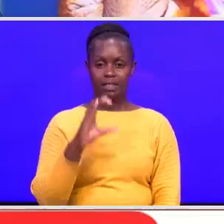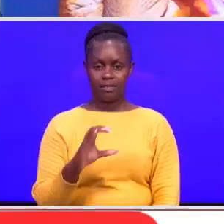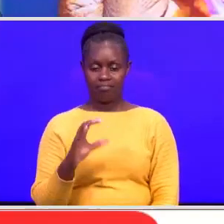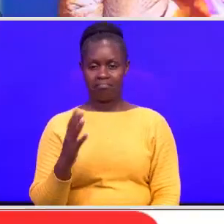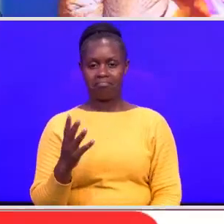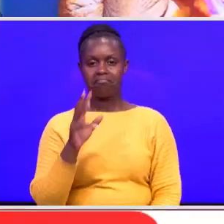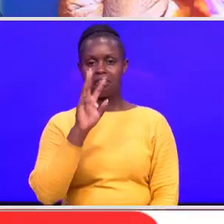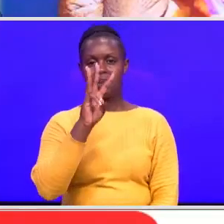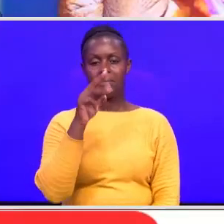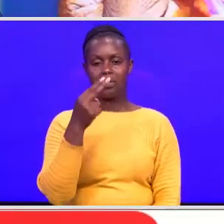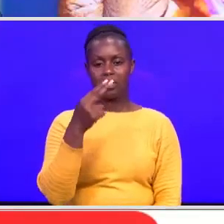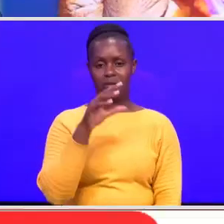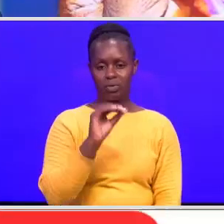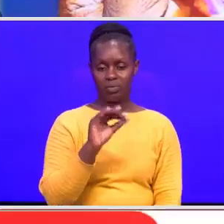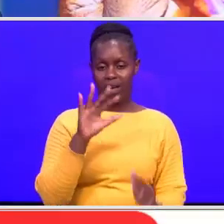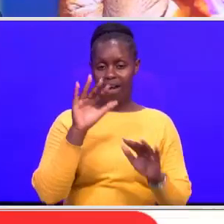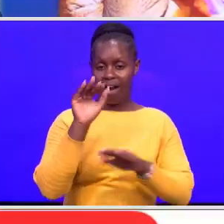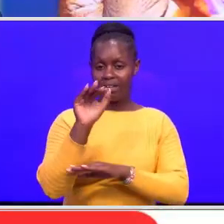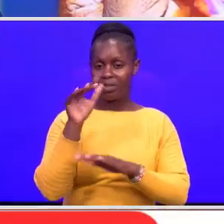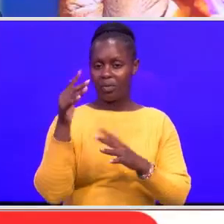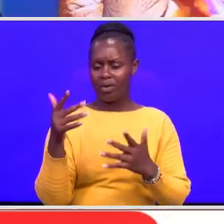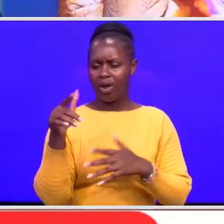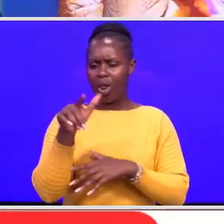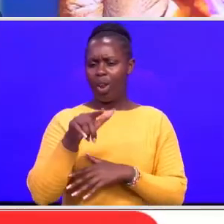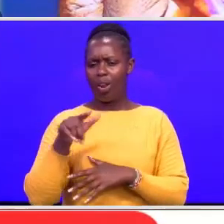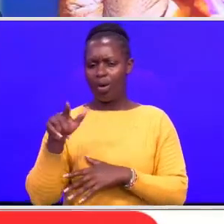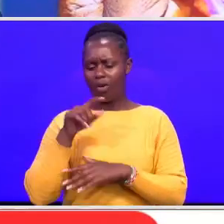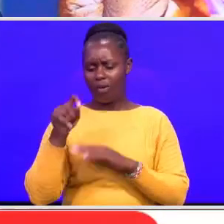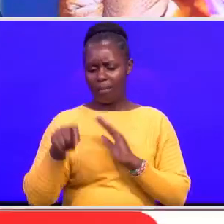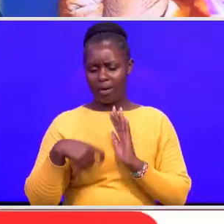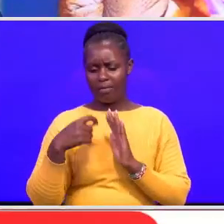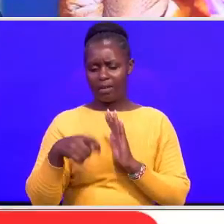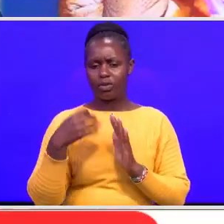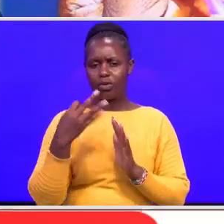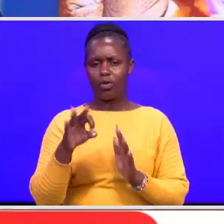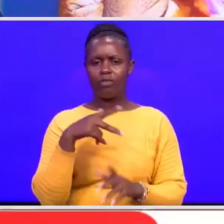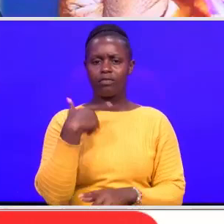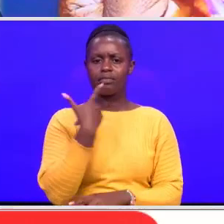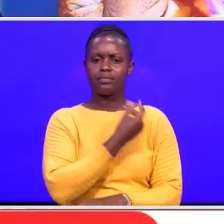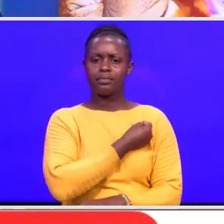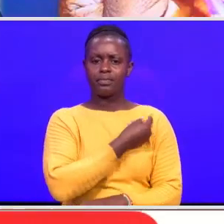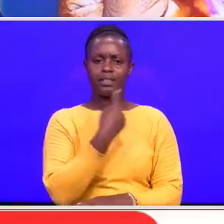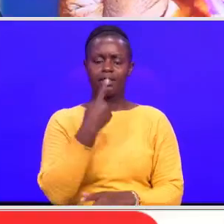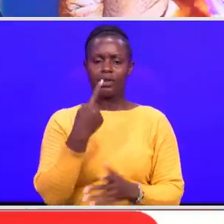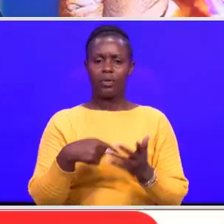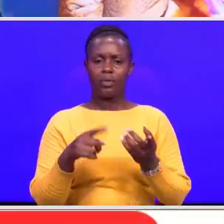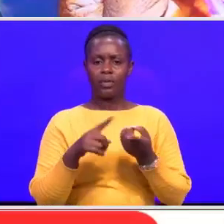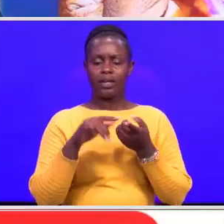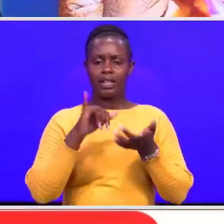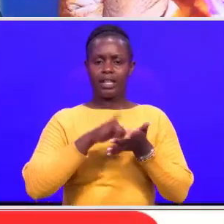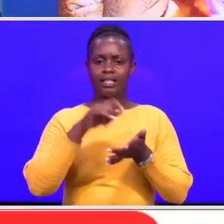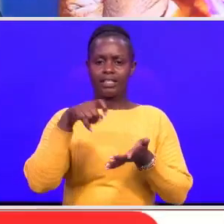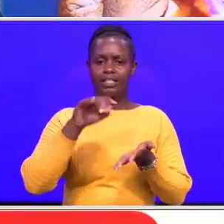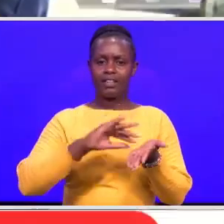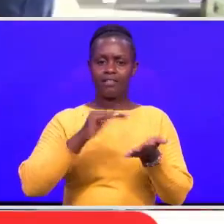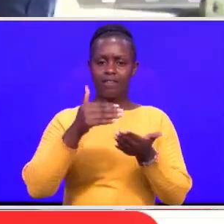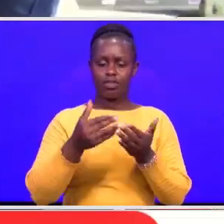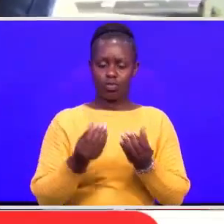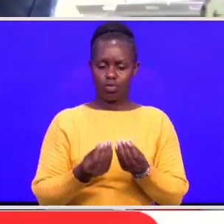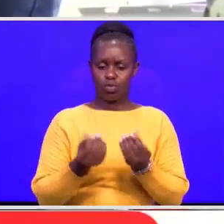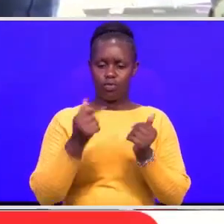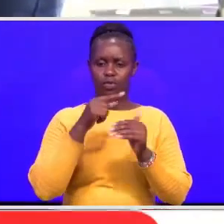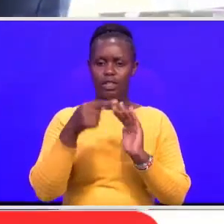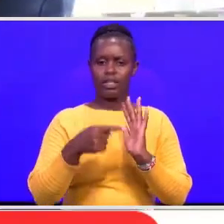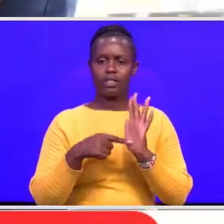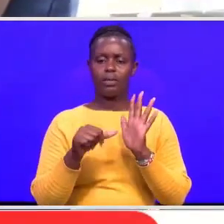local production for vaccines, further urging the Kenyan government to set aside funds to tackle the vaccine crisis. Take a look.